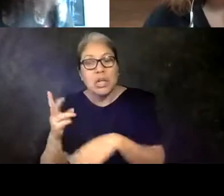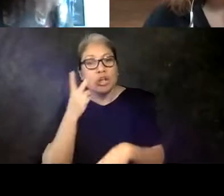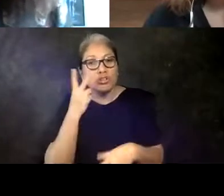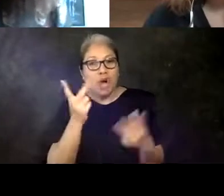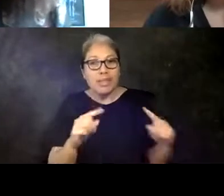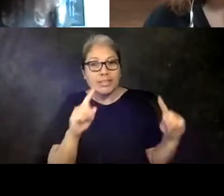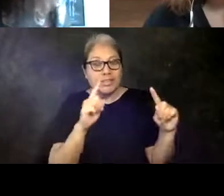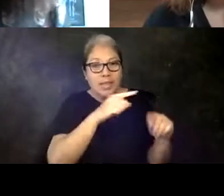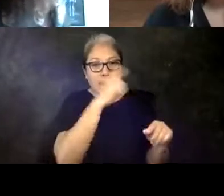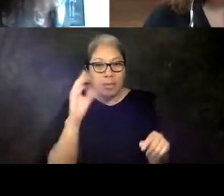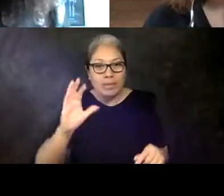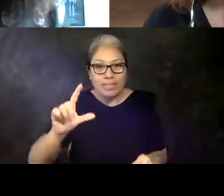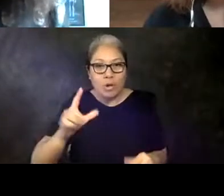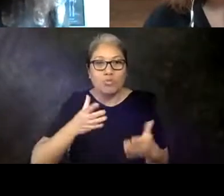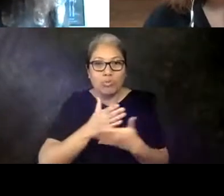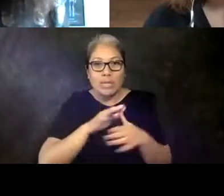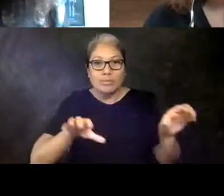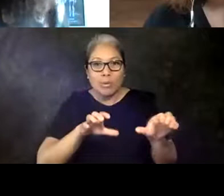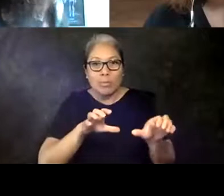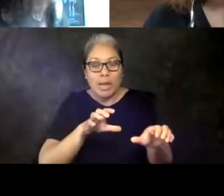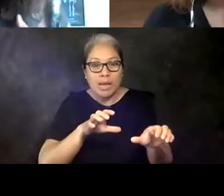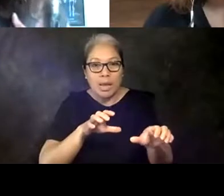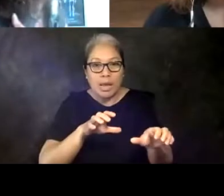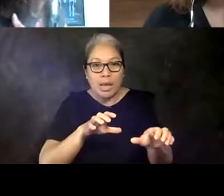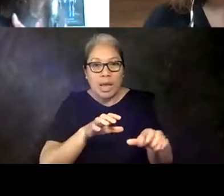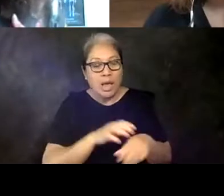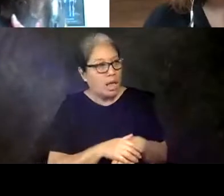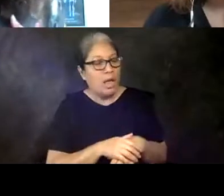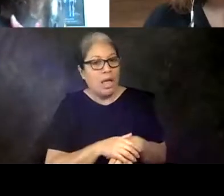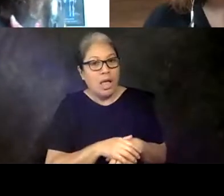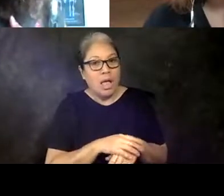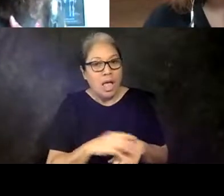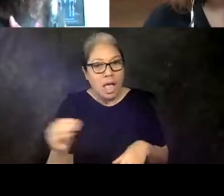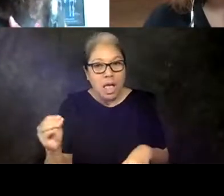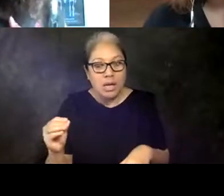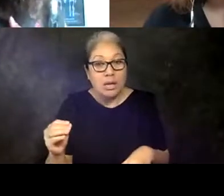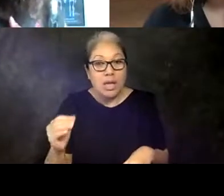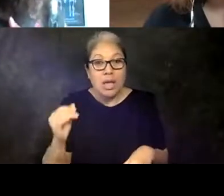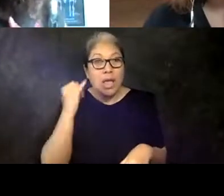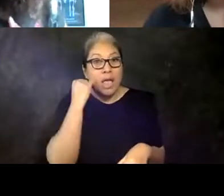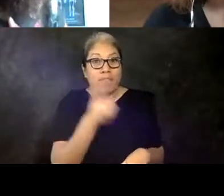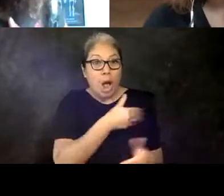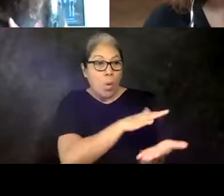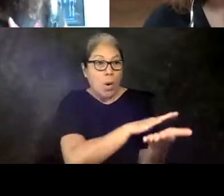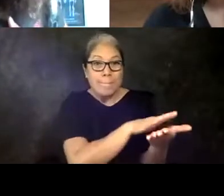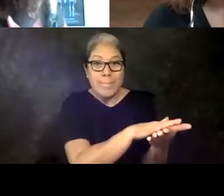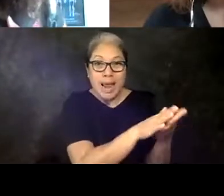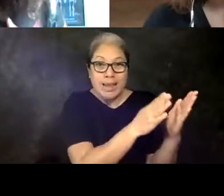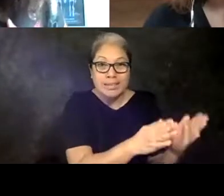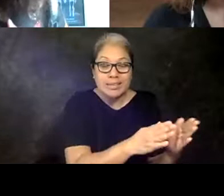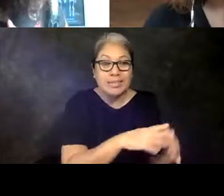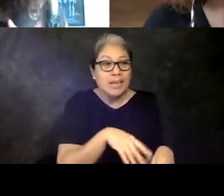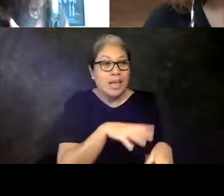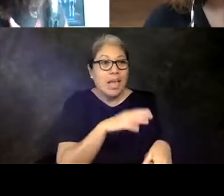of the Black civil rights movement and said, if our maids and our janitors and our nannies are getting